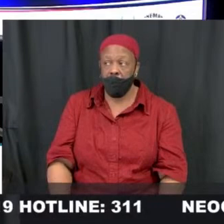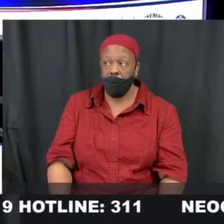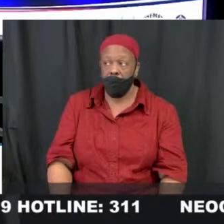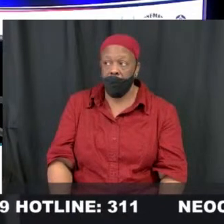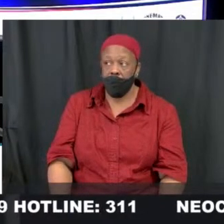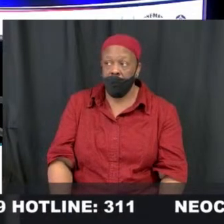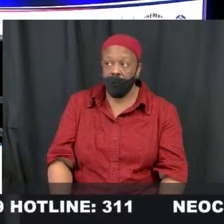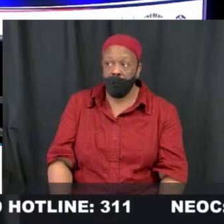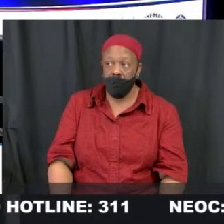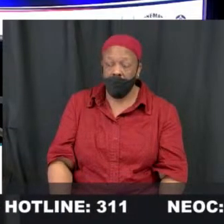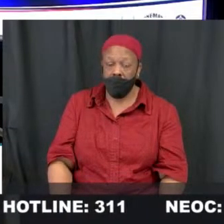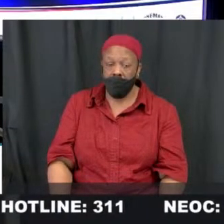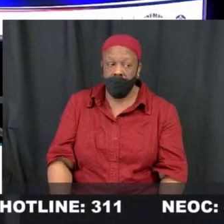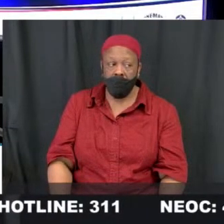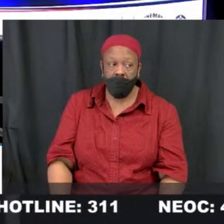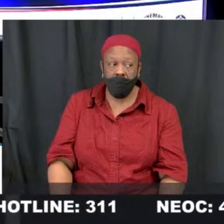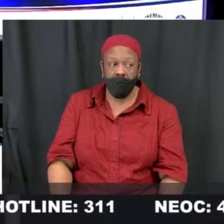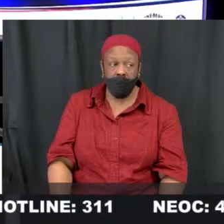not happen?